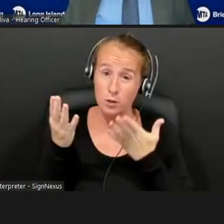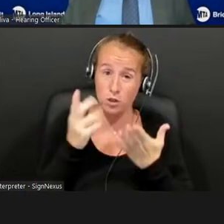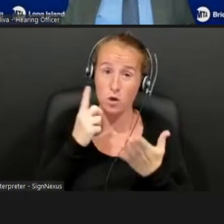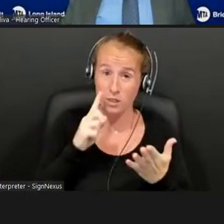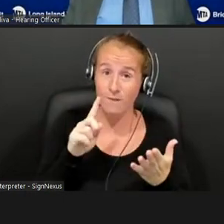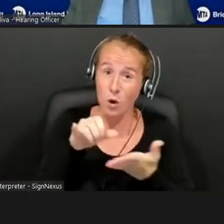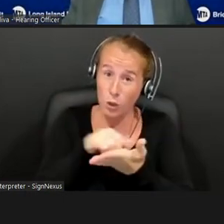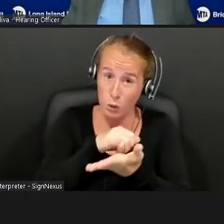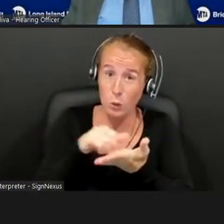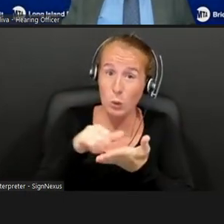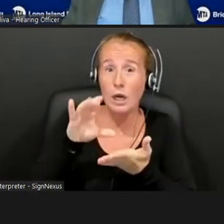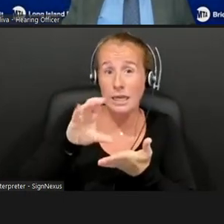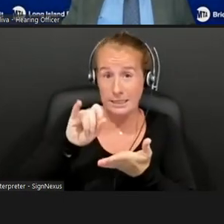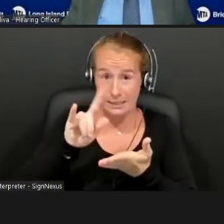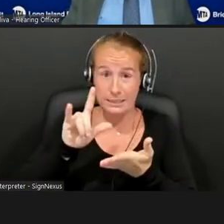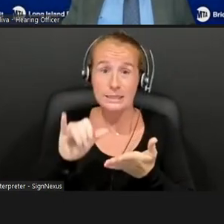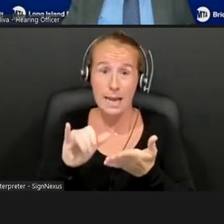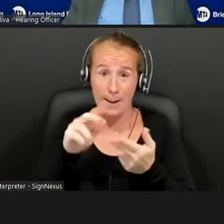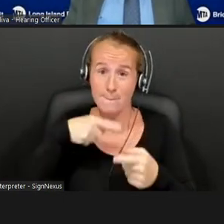public school system